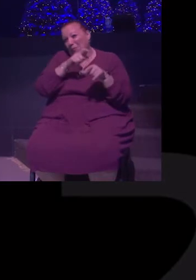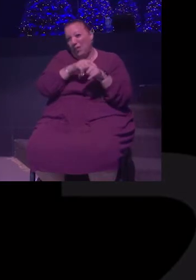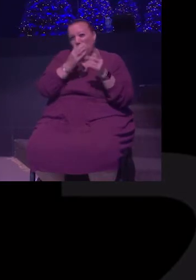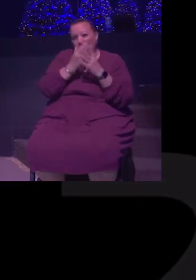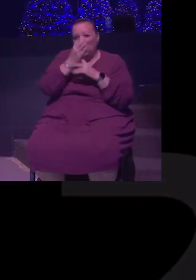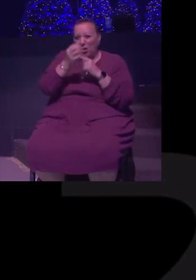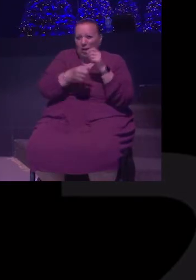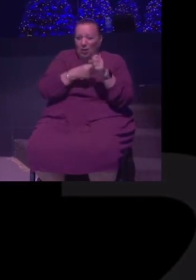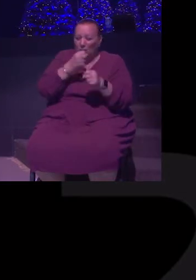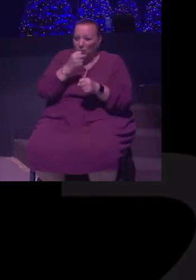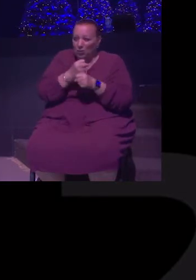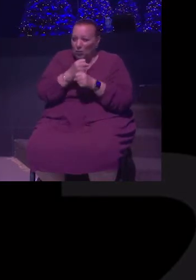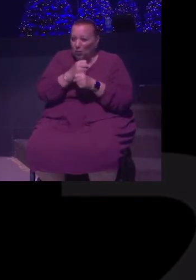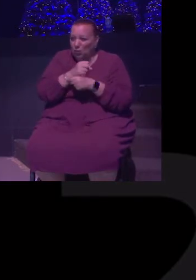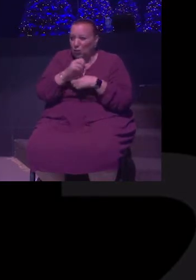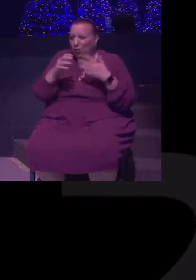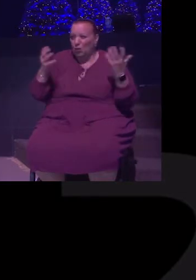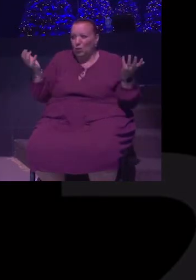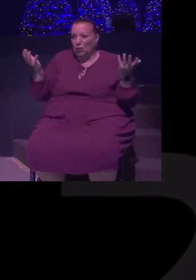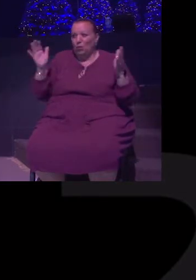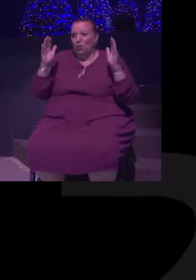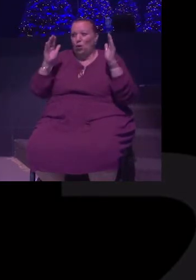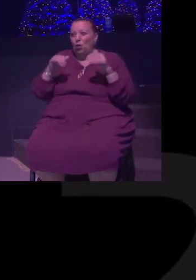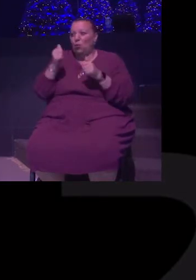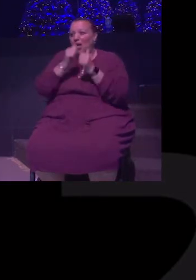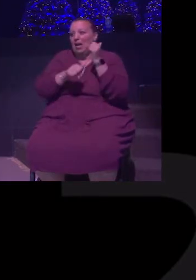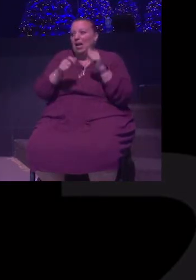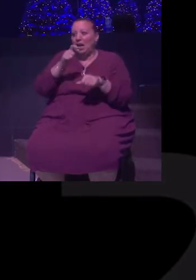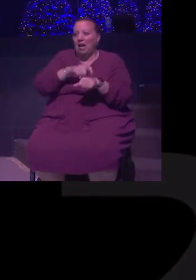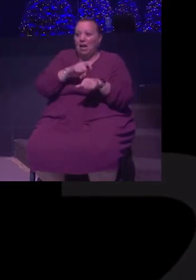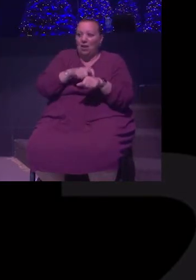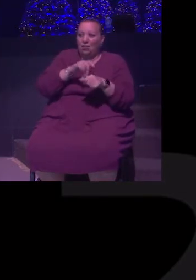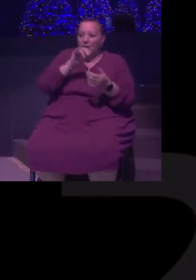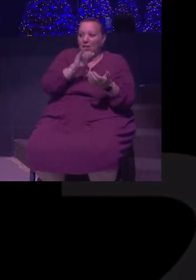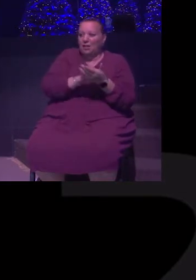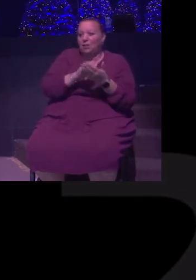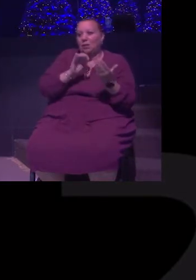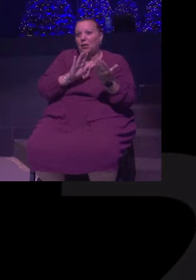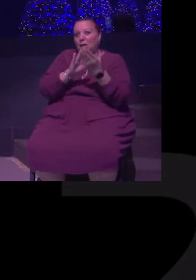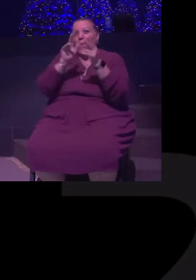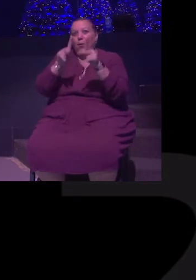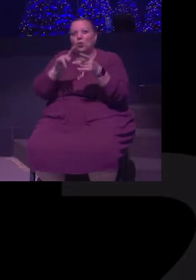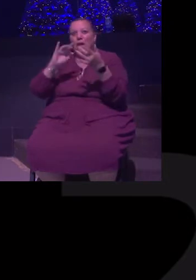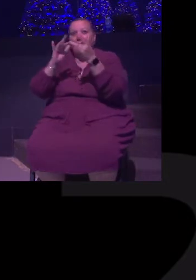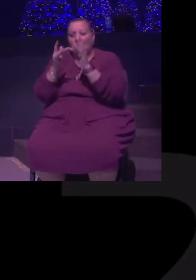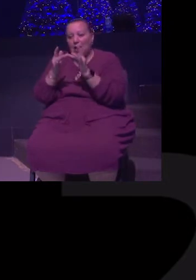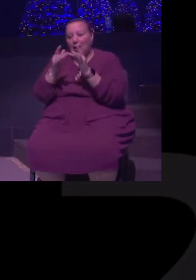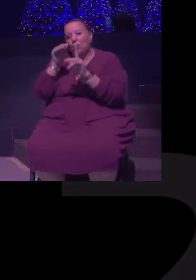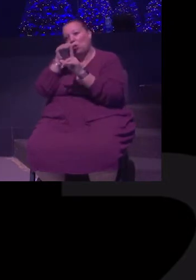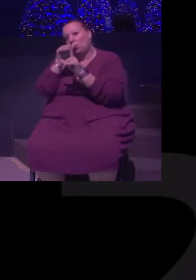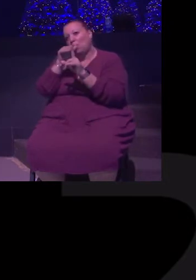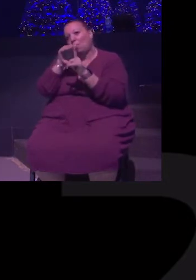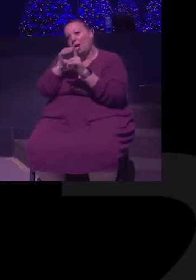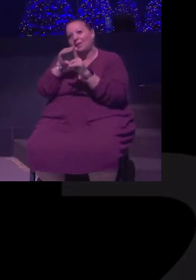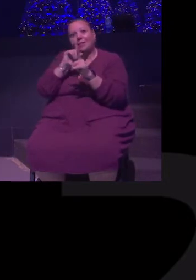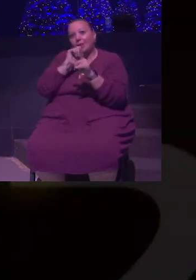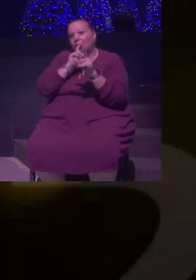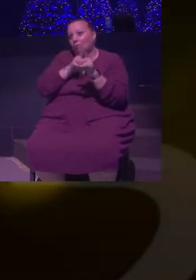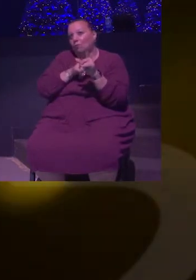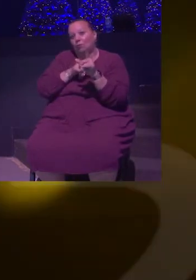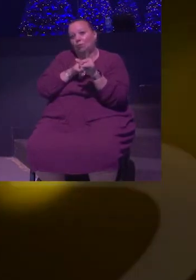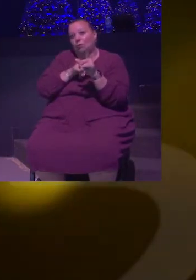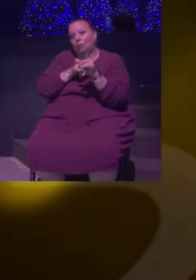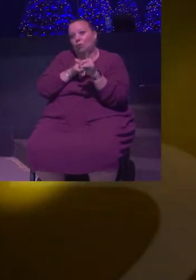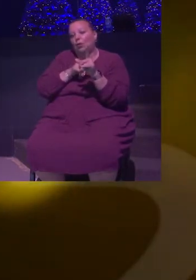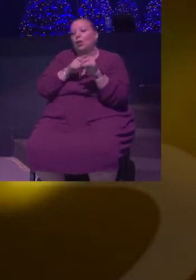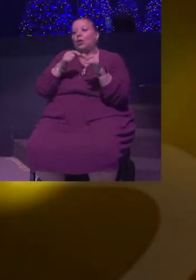year, we've all felt alone. Every time we gather, either in person or online, we are reminded that is not the case.